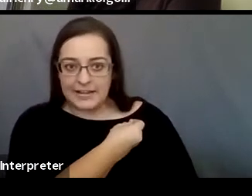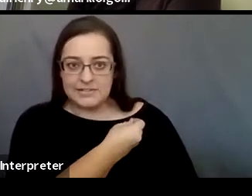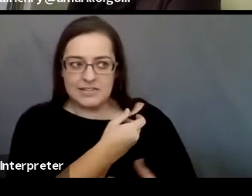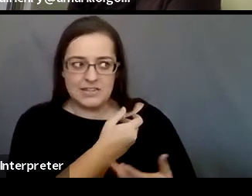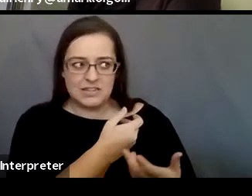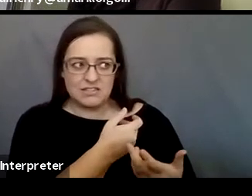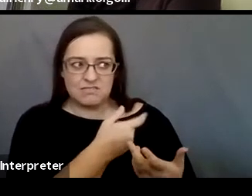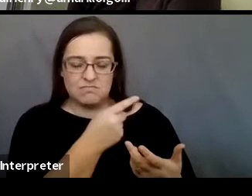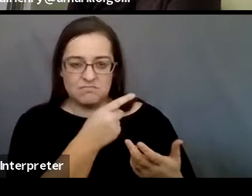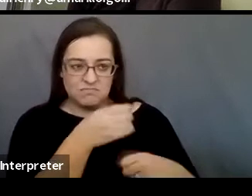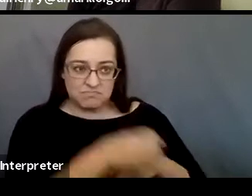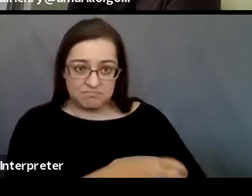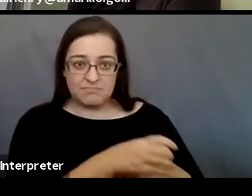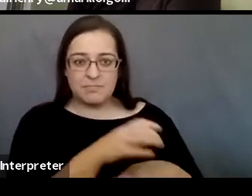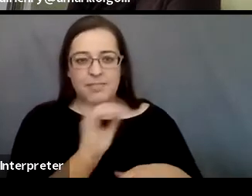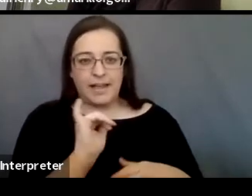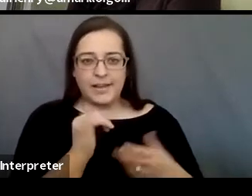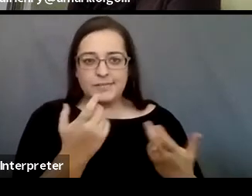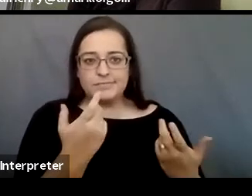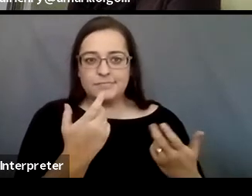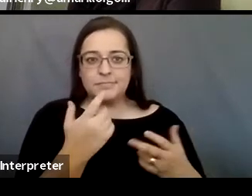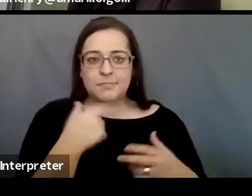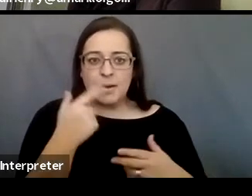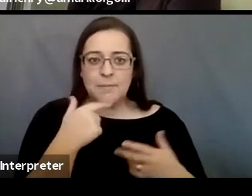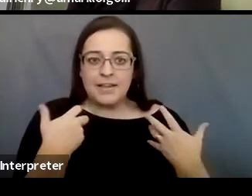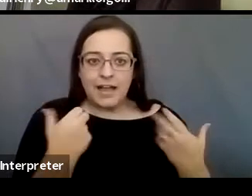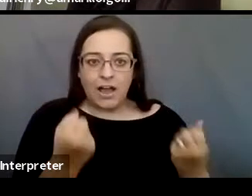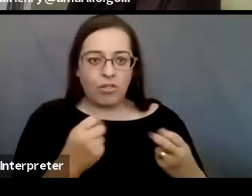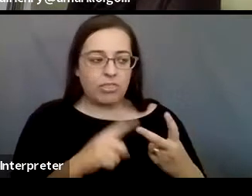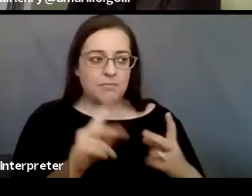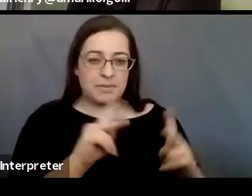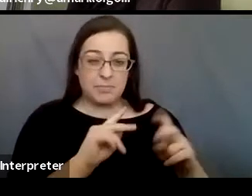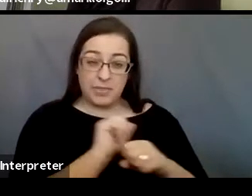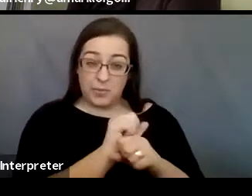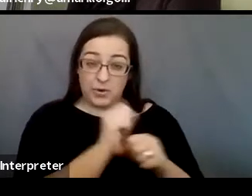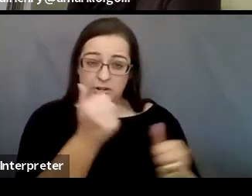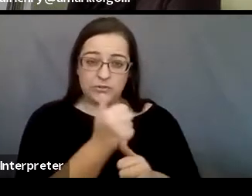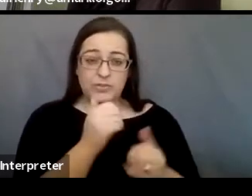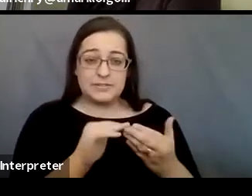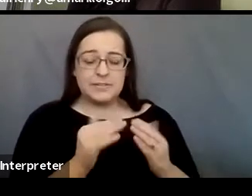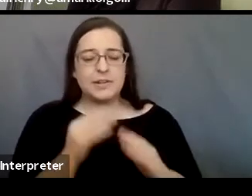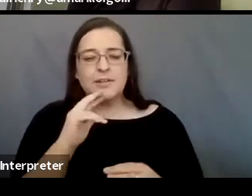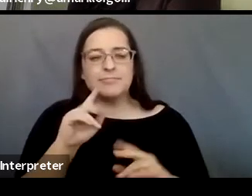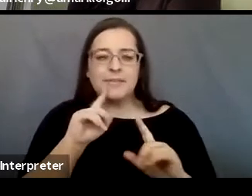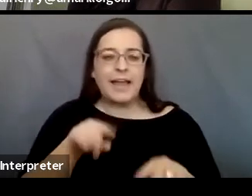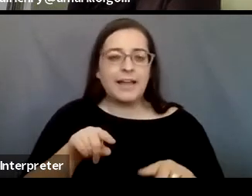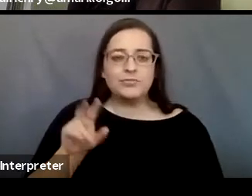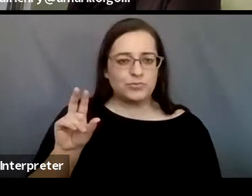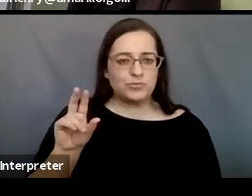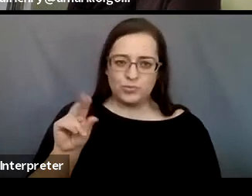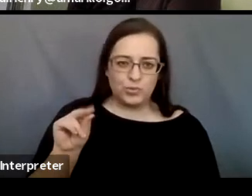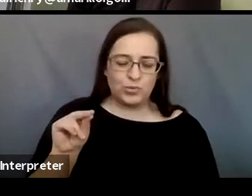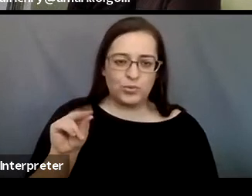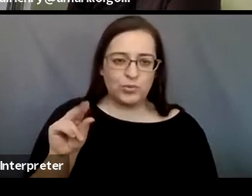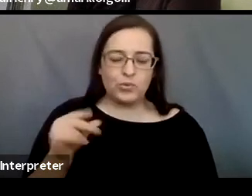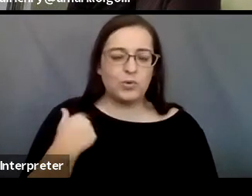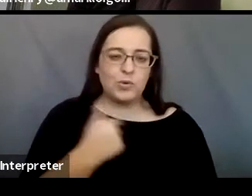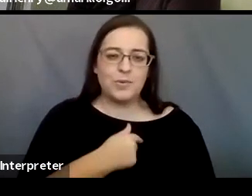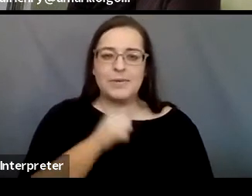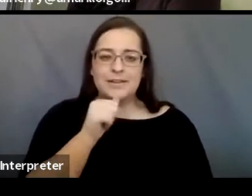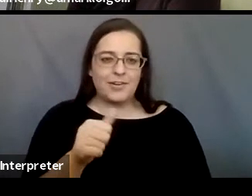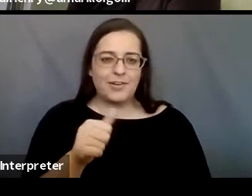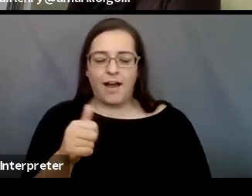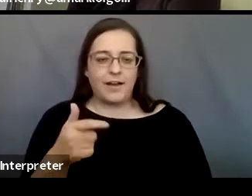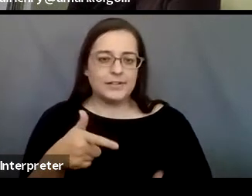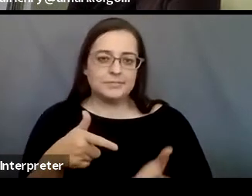be taken by public safety, public health, and other essential city personnel? No, we're not. At this point, we're not intending to require